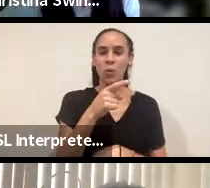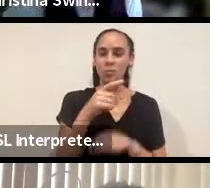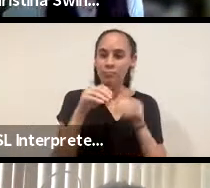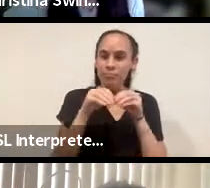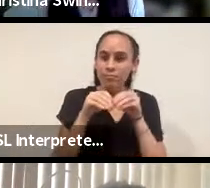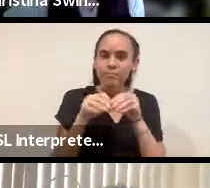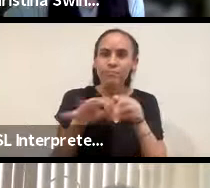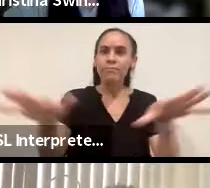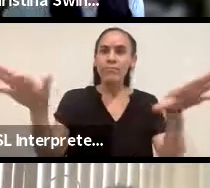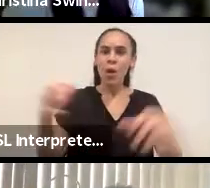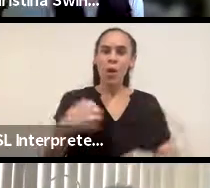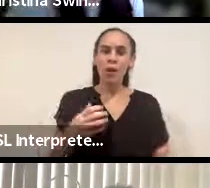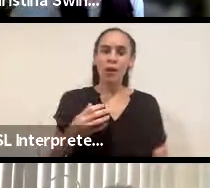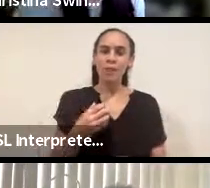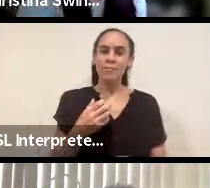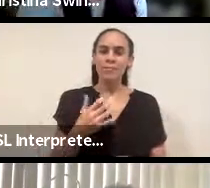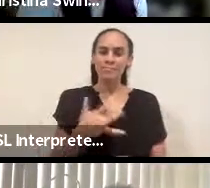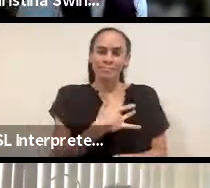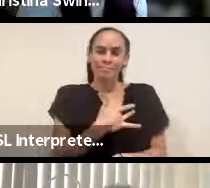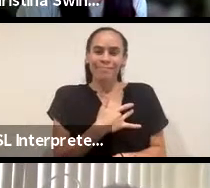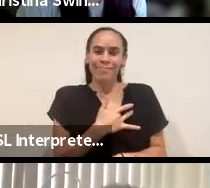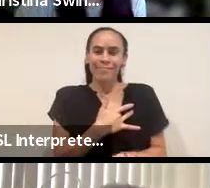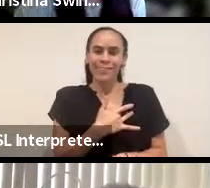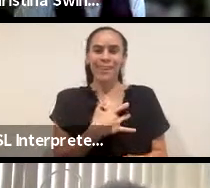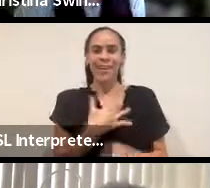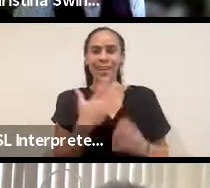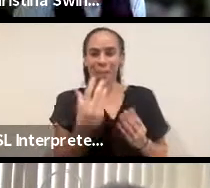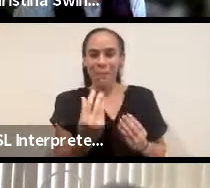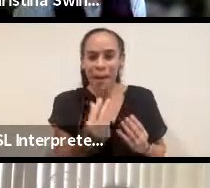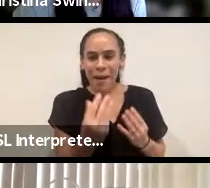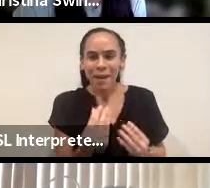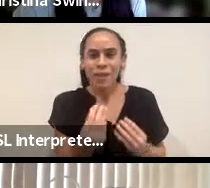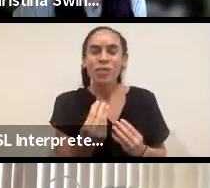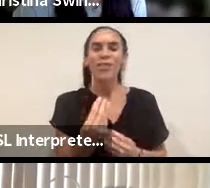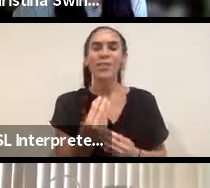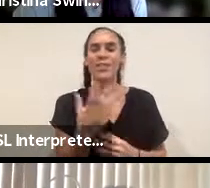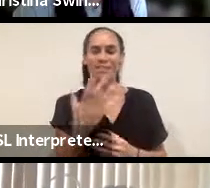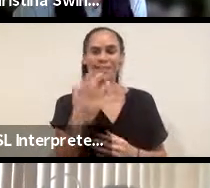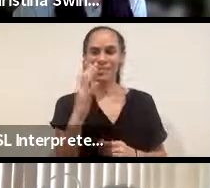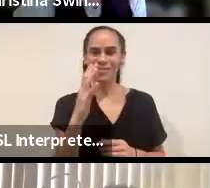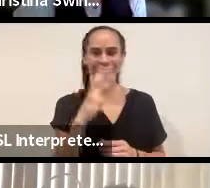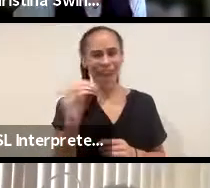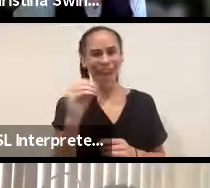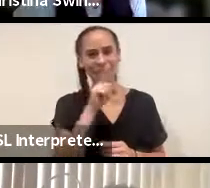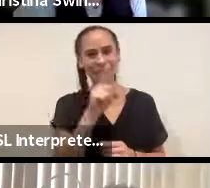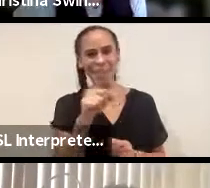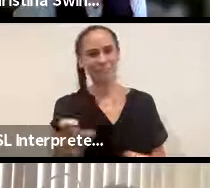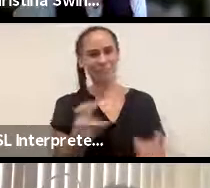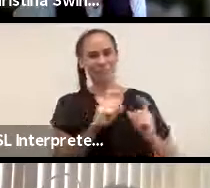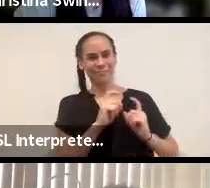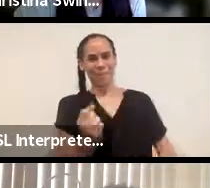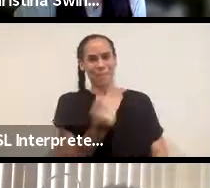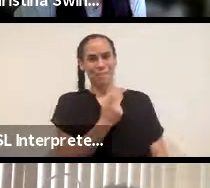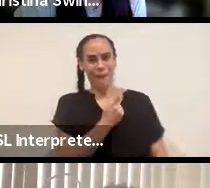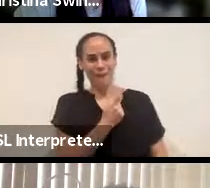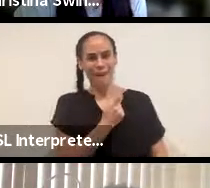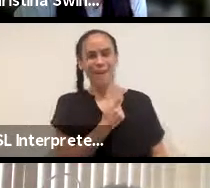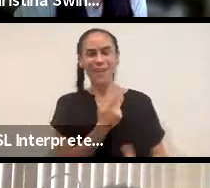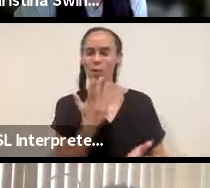and compassion for others. And you can see all that love coming back at you. So what a blessing, what a gift, and